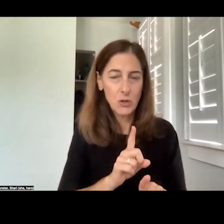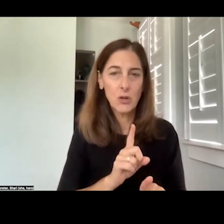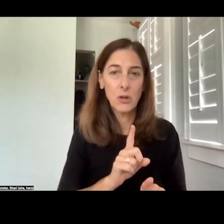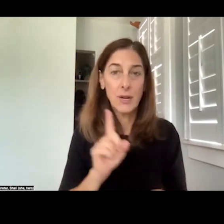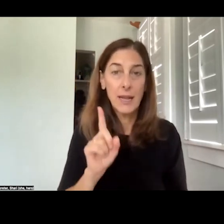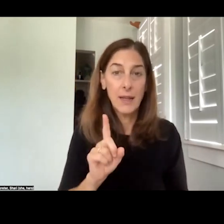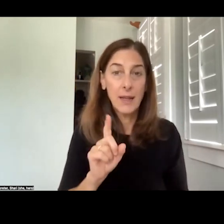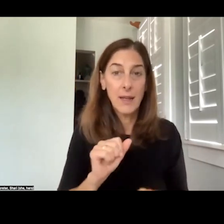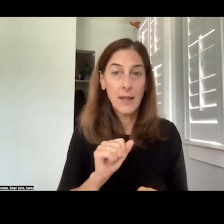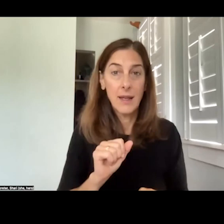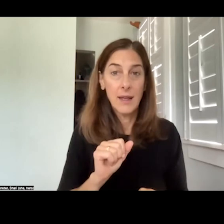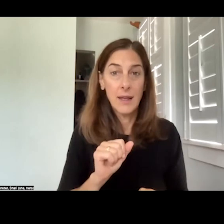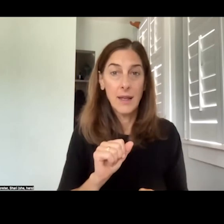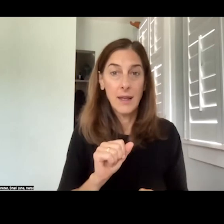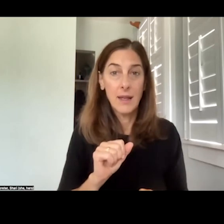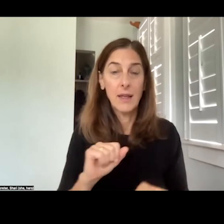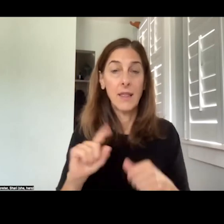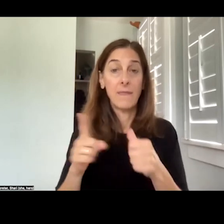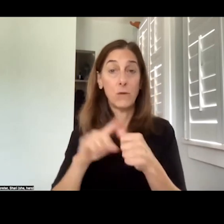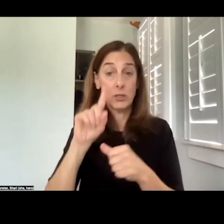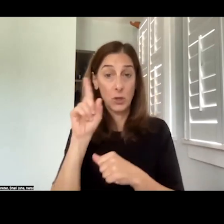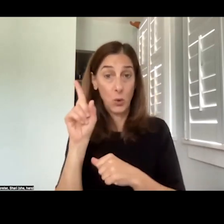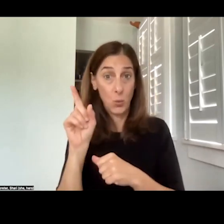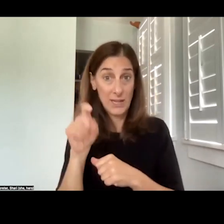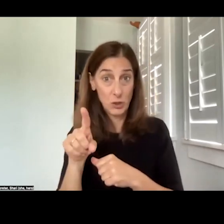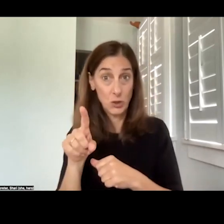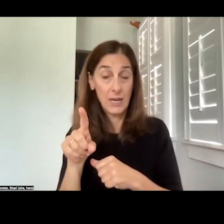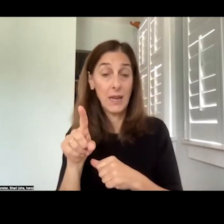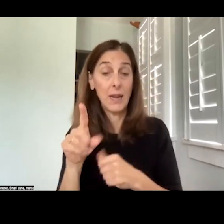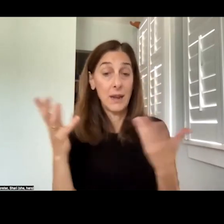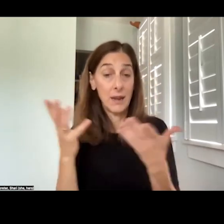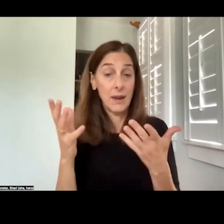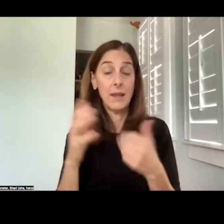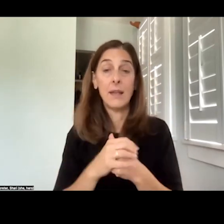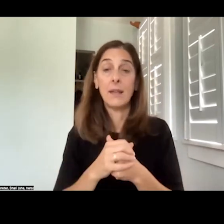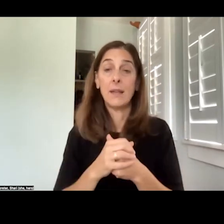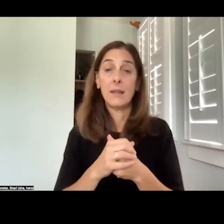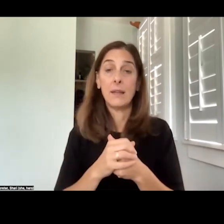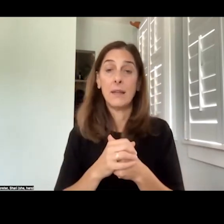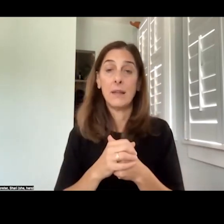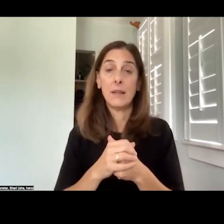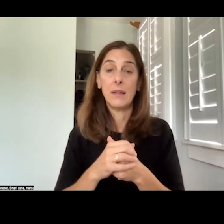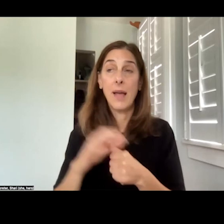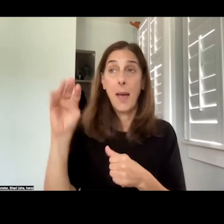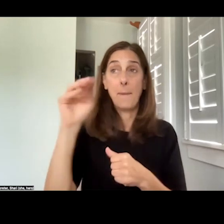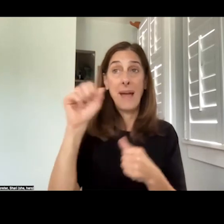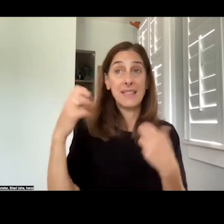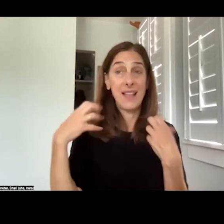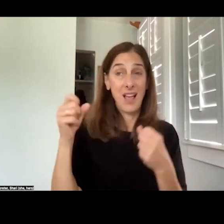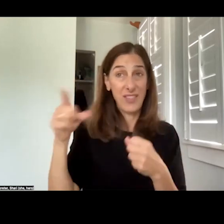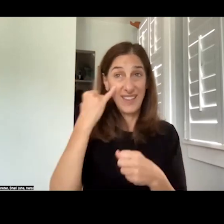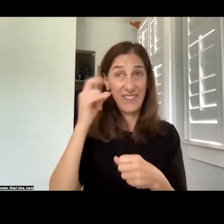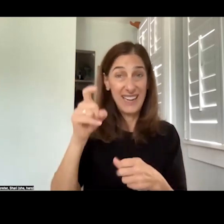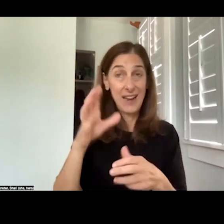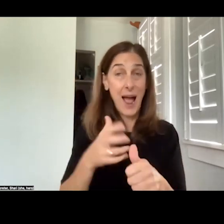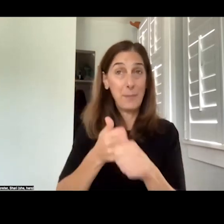answered. I know we get the first question about how to go about updating our name with Mass Health /